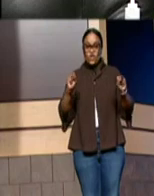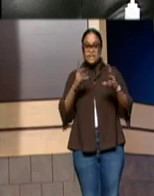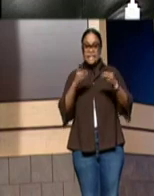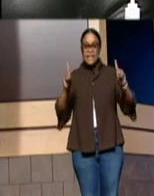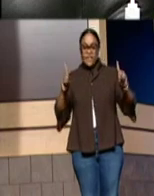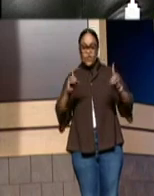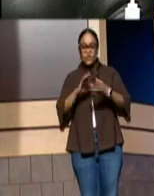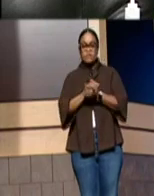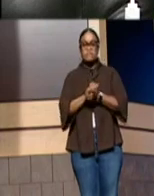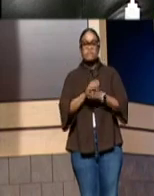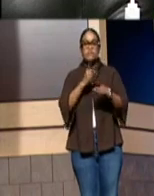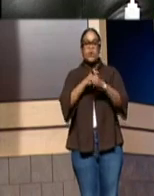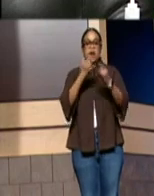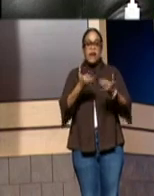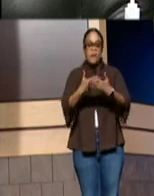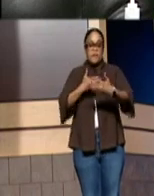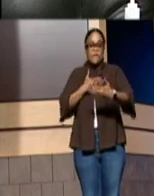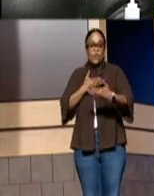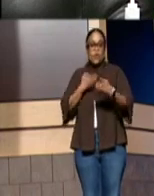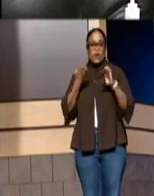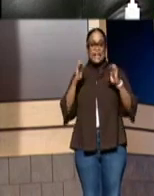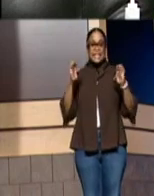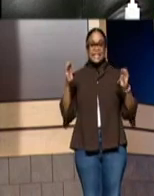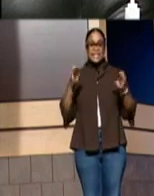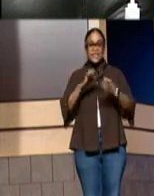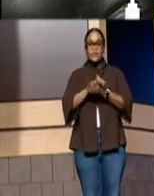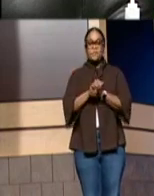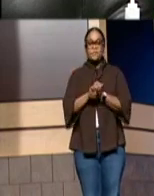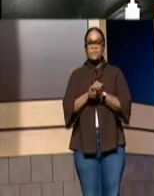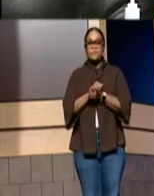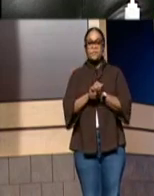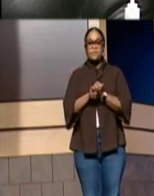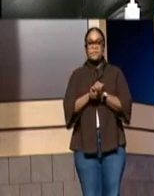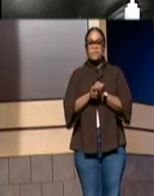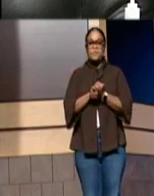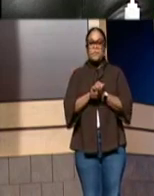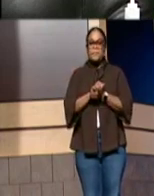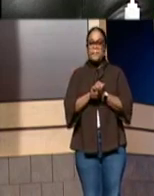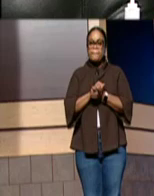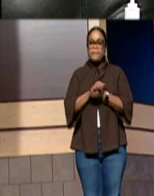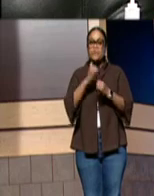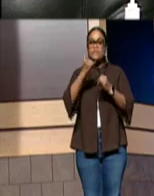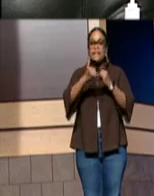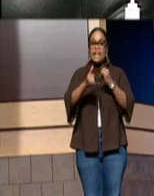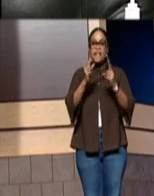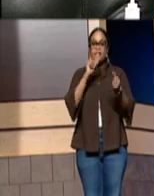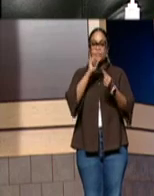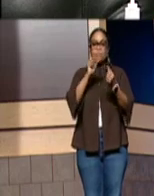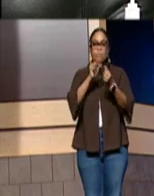right now, right before Easter, Passover, probably the dark days. That was the last plague.